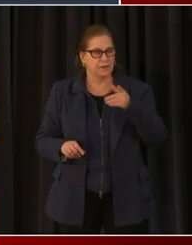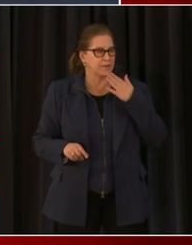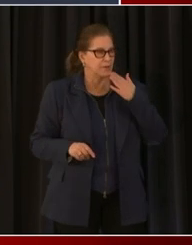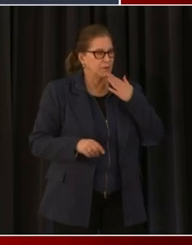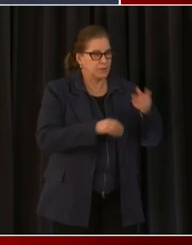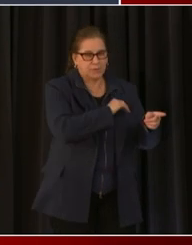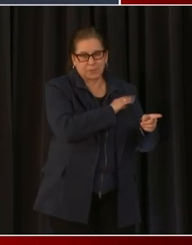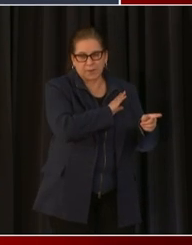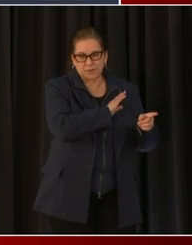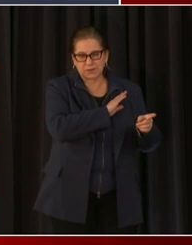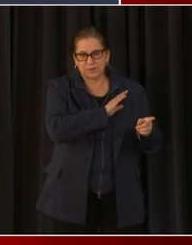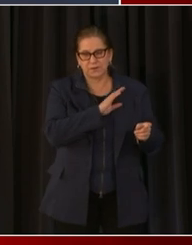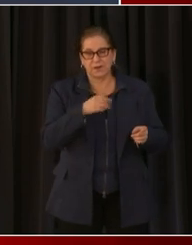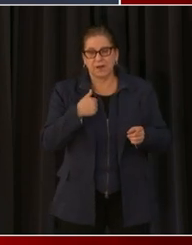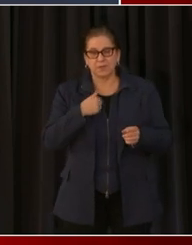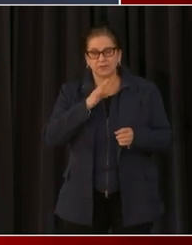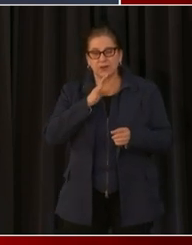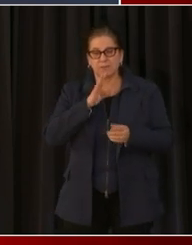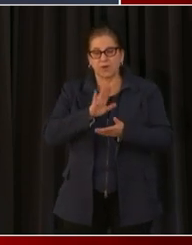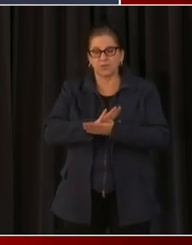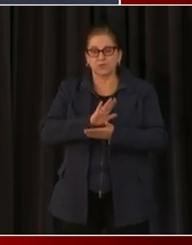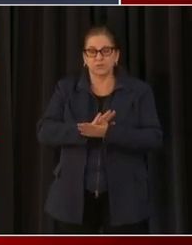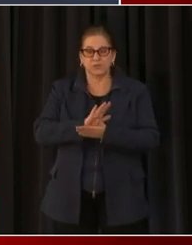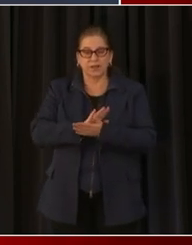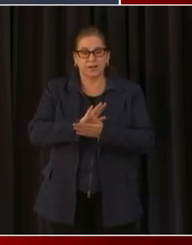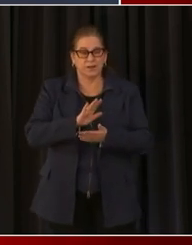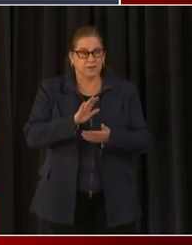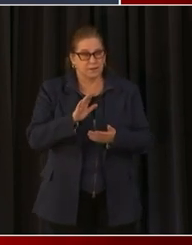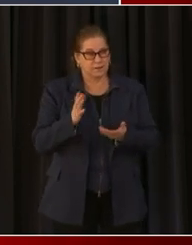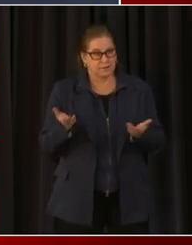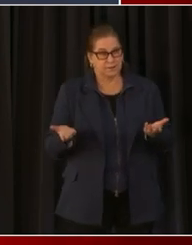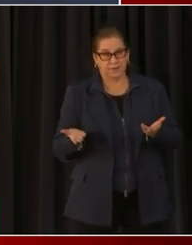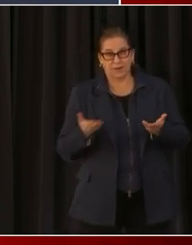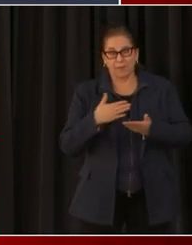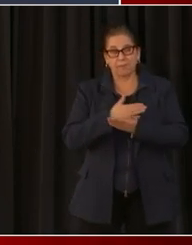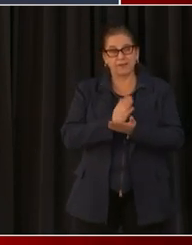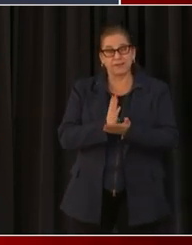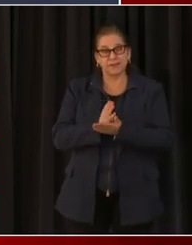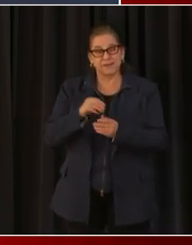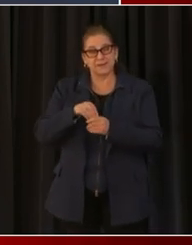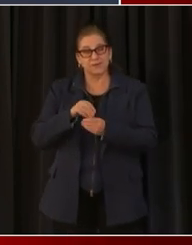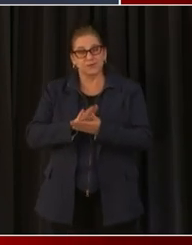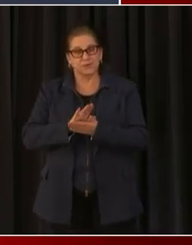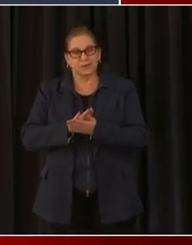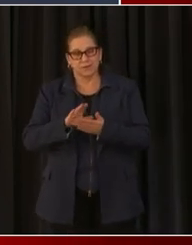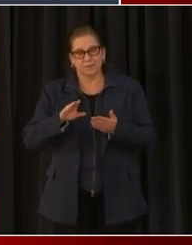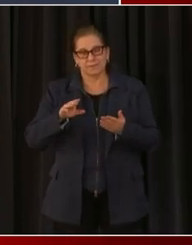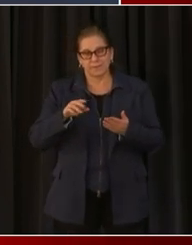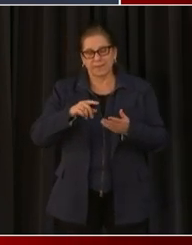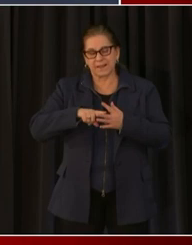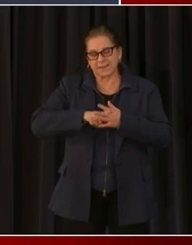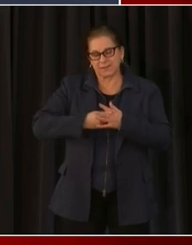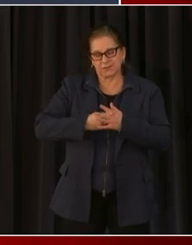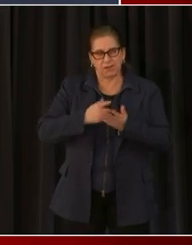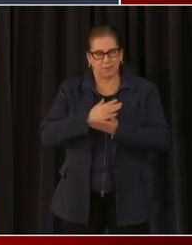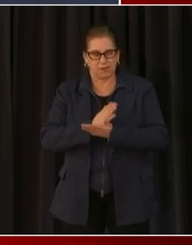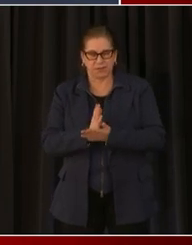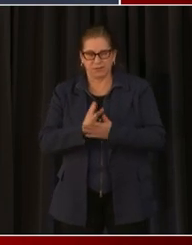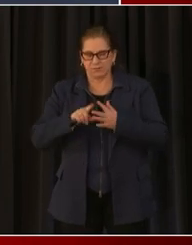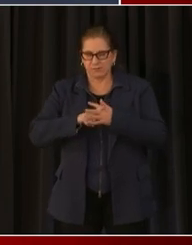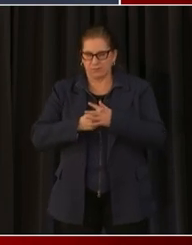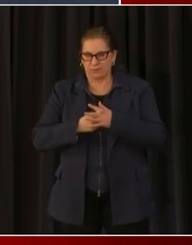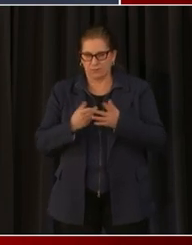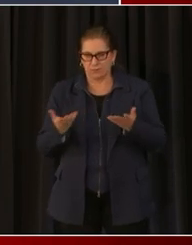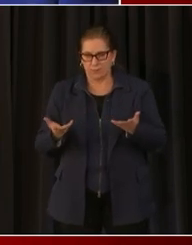of school-based budgets to schools today. Today, schools will receive their initial budgets, and I think it's important as we begin